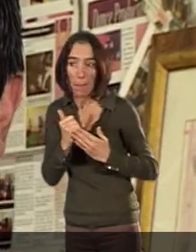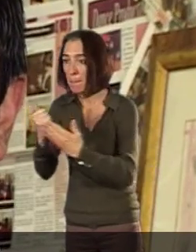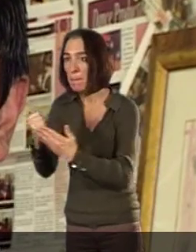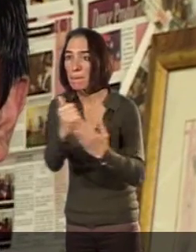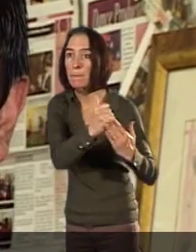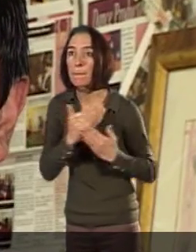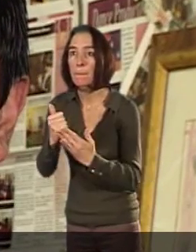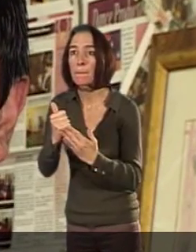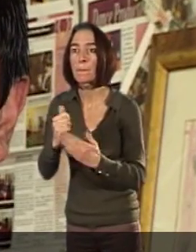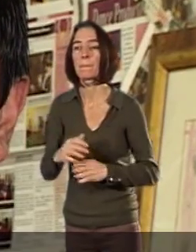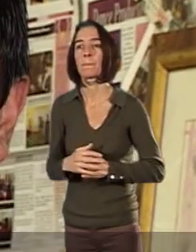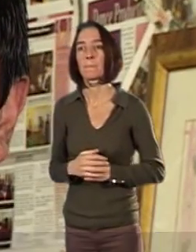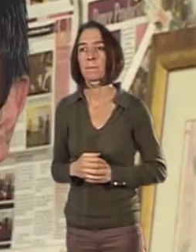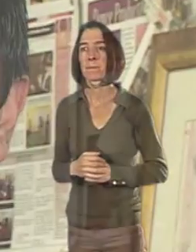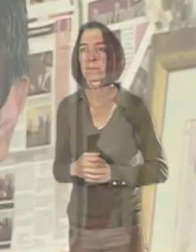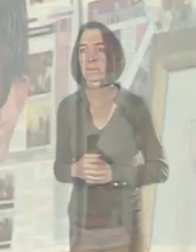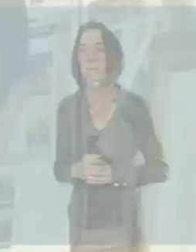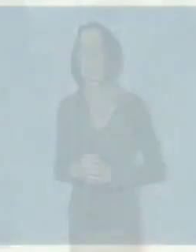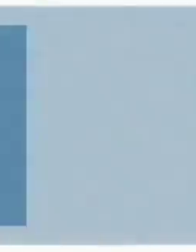other people.